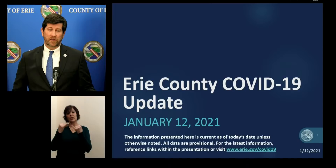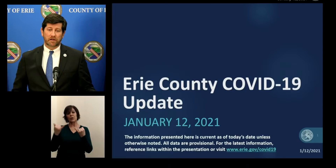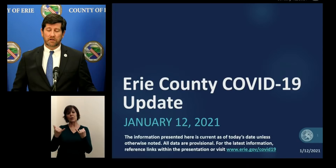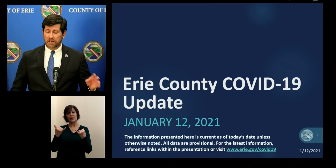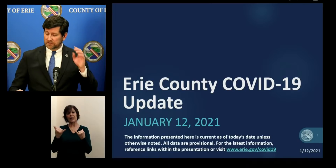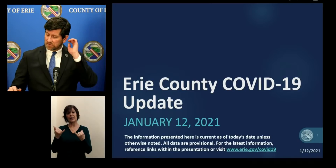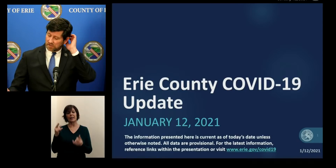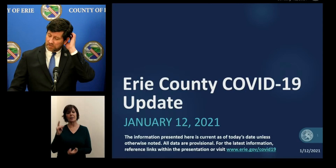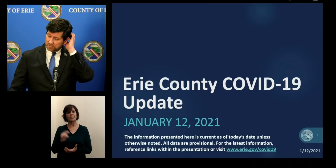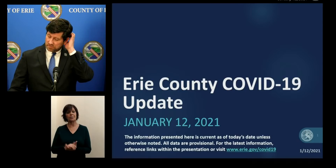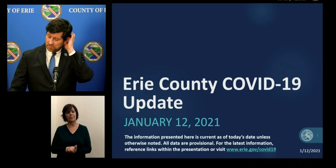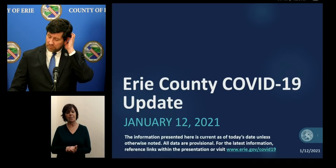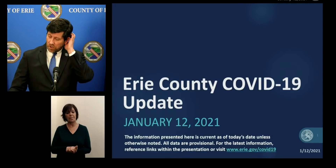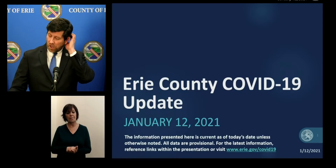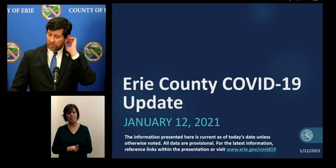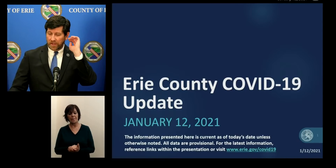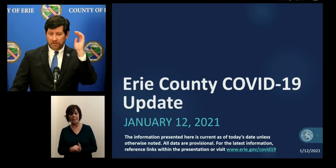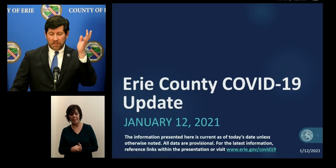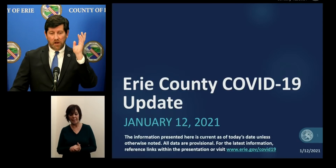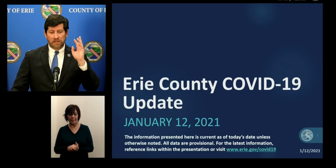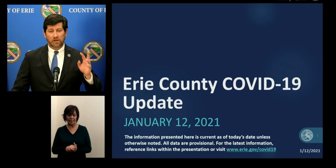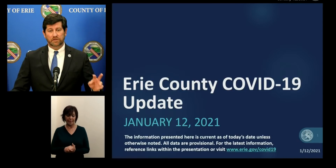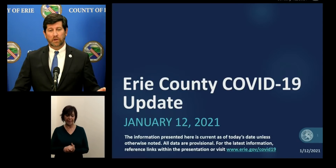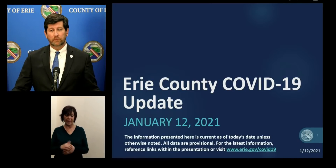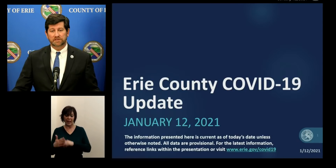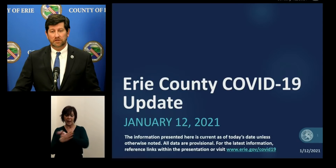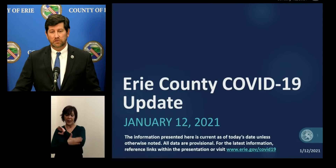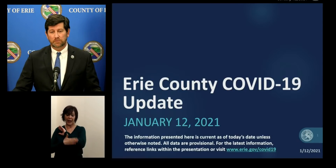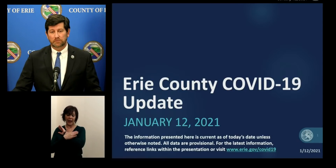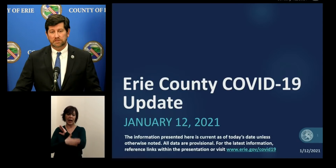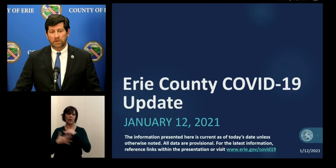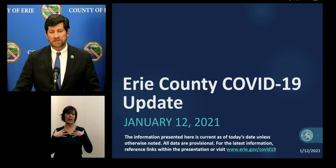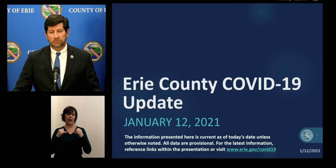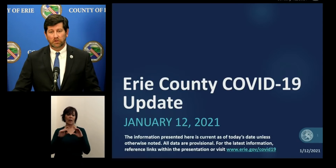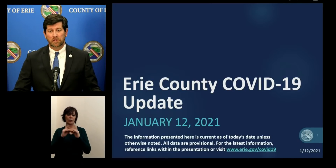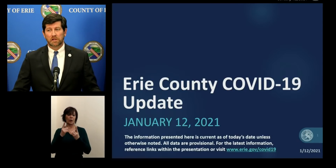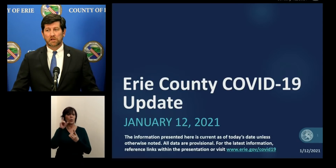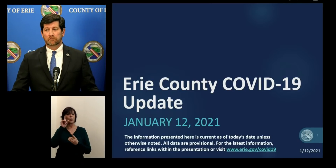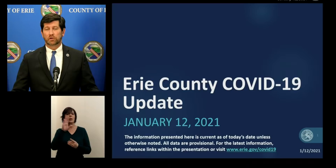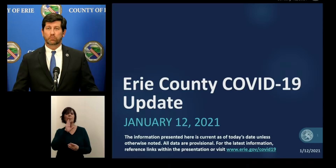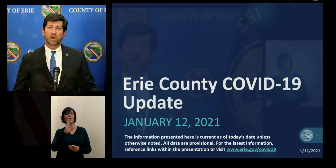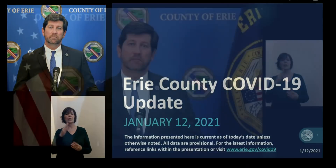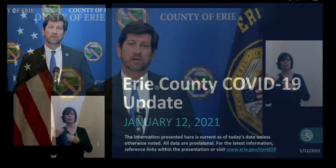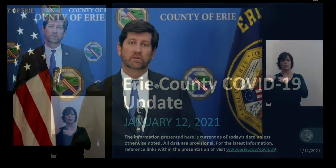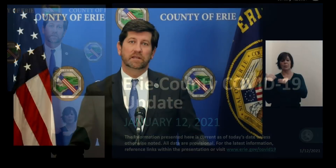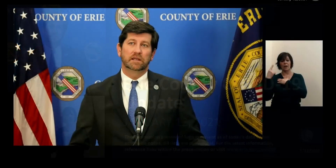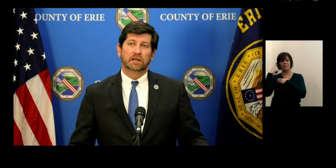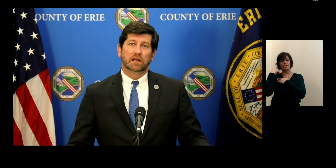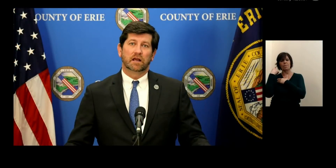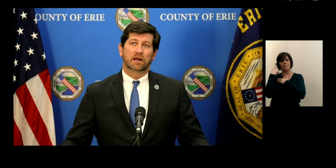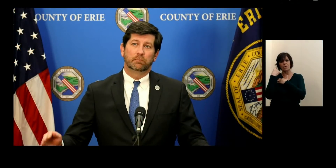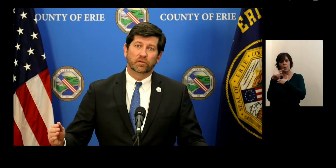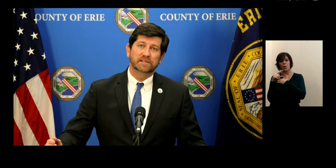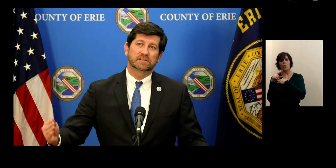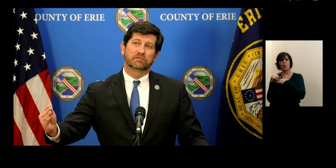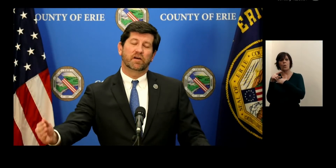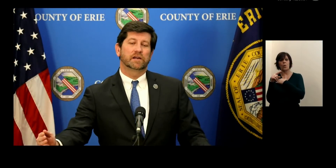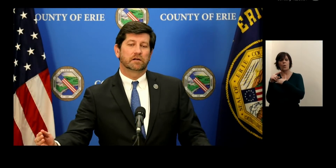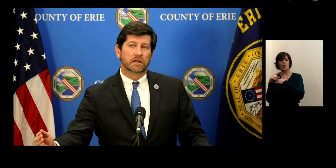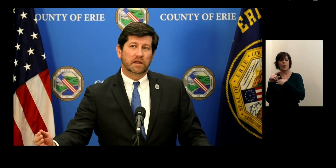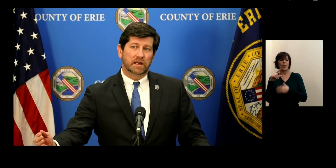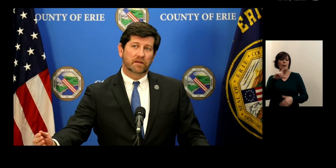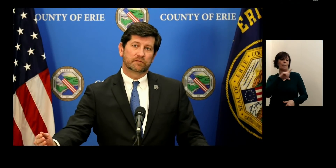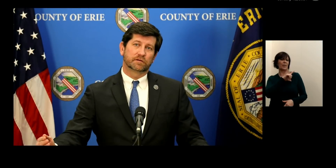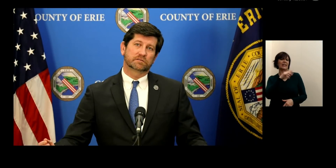his call that the county health departments are going to be responsible for primarily police and